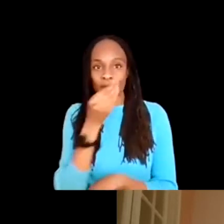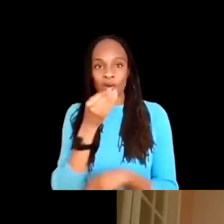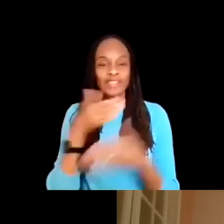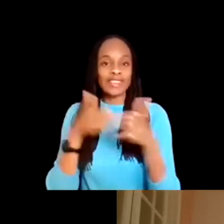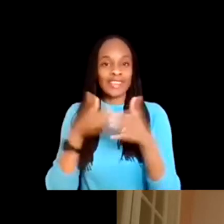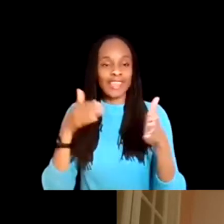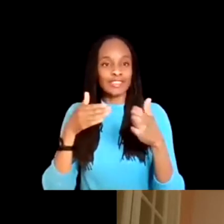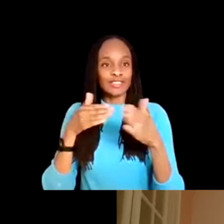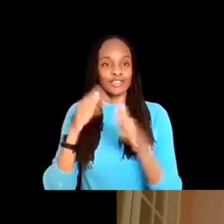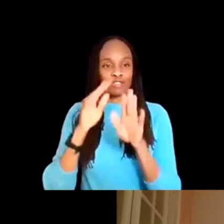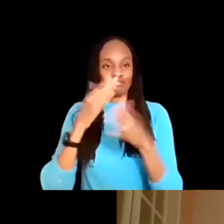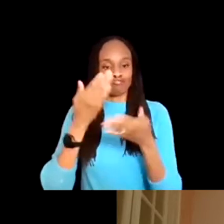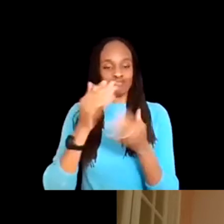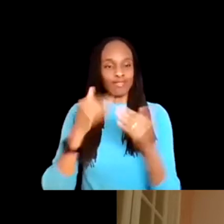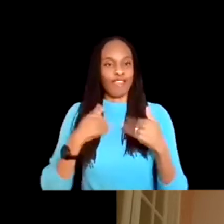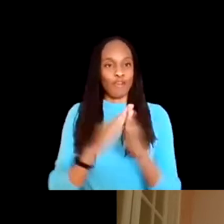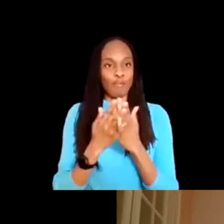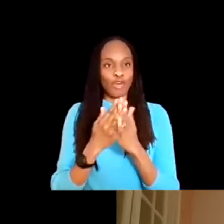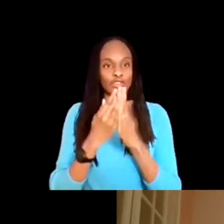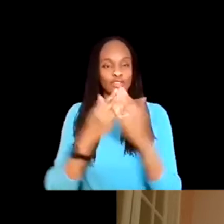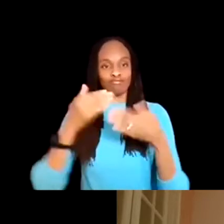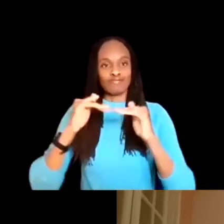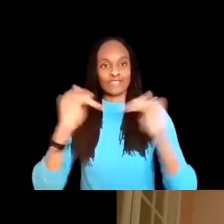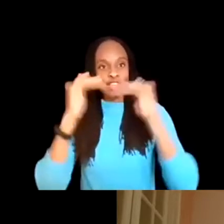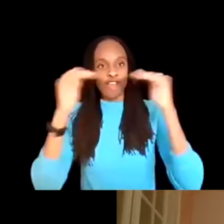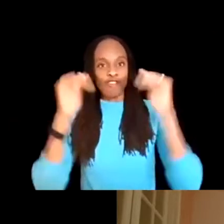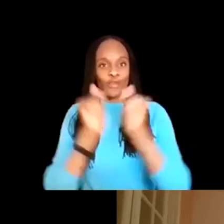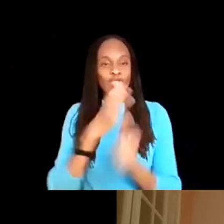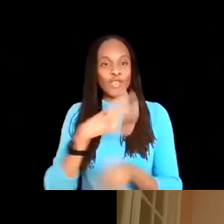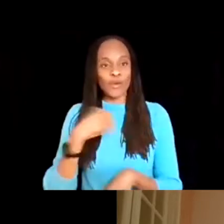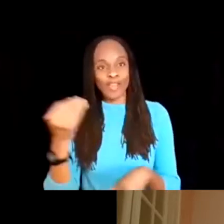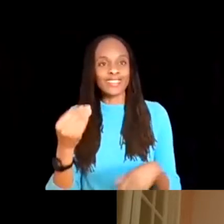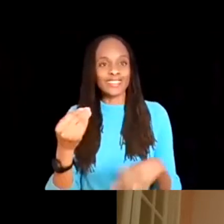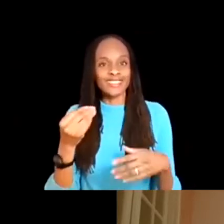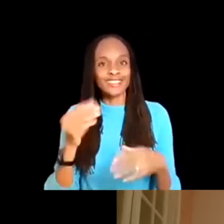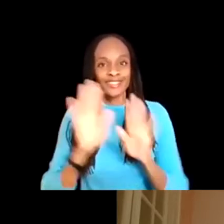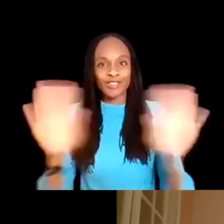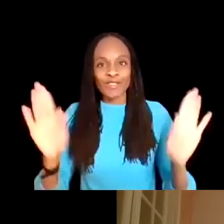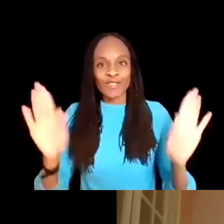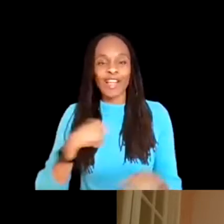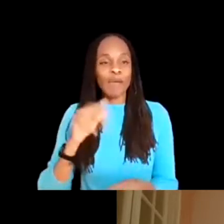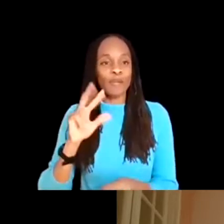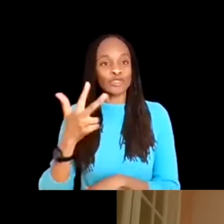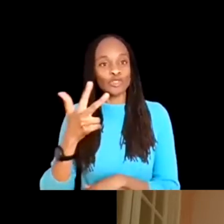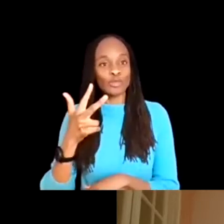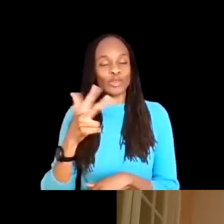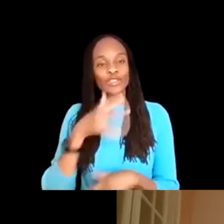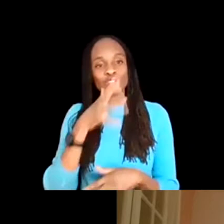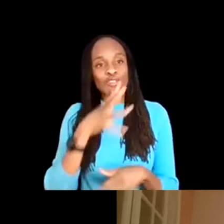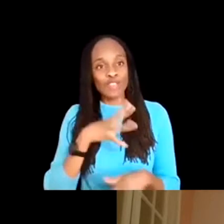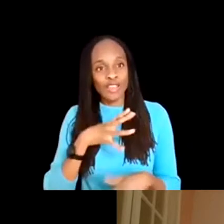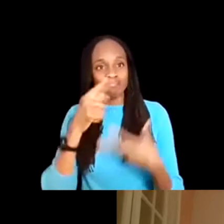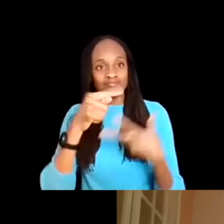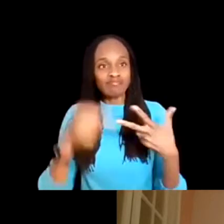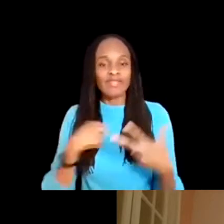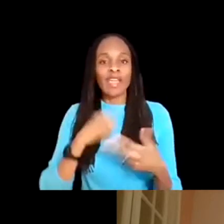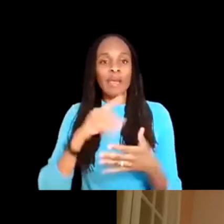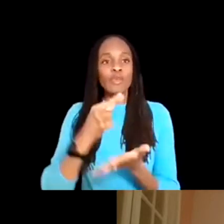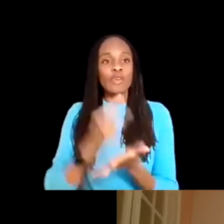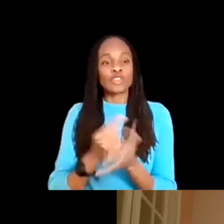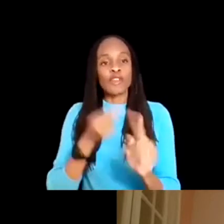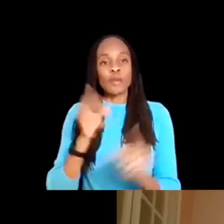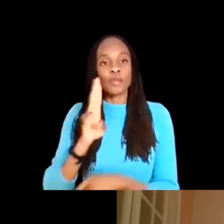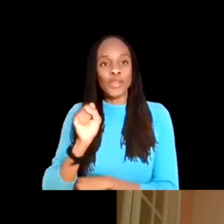wall. I like to joke that I'm a triple threat. I'm a wheelchair user, Punjabi, and a woman. I am also a graduate of USC,